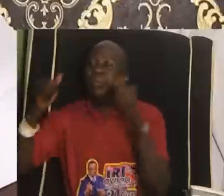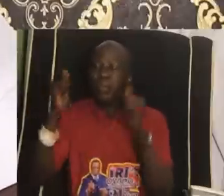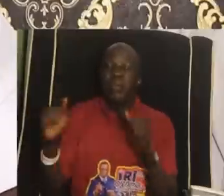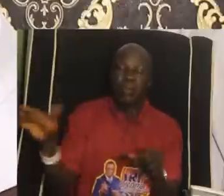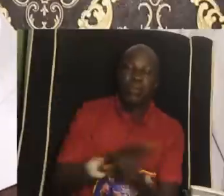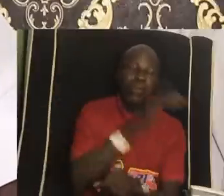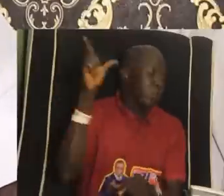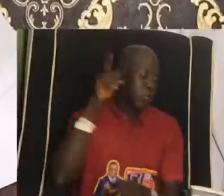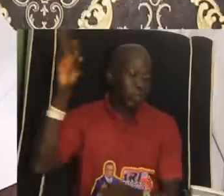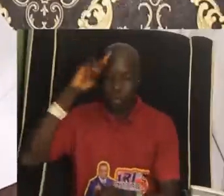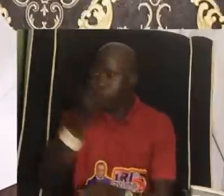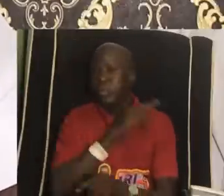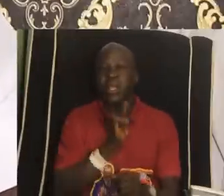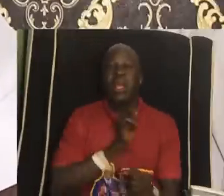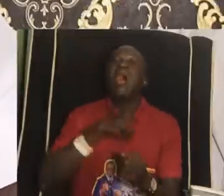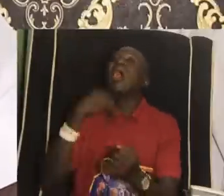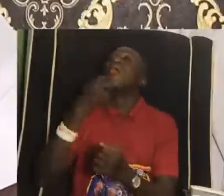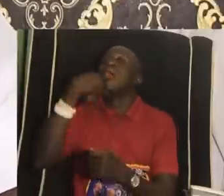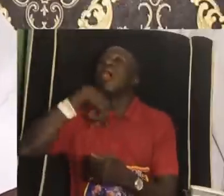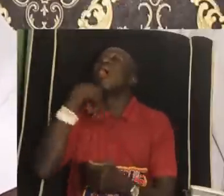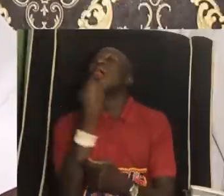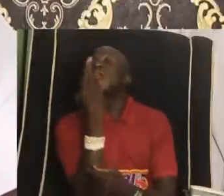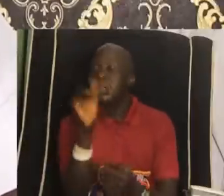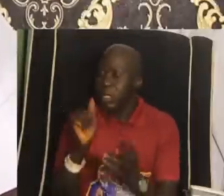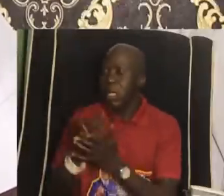Tonight, will be powerful. Listen to me. We